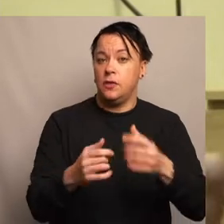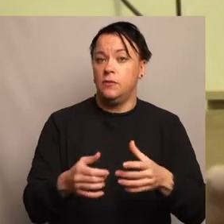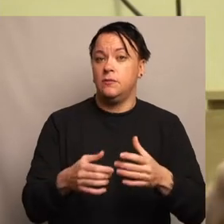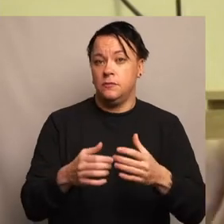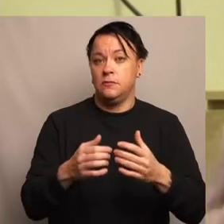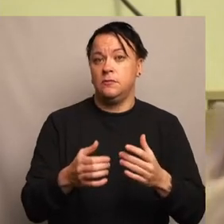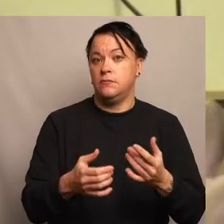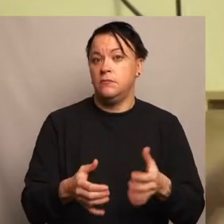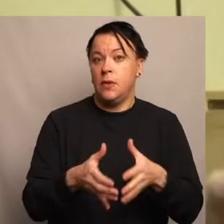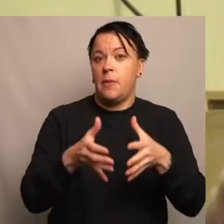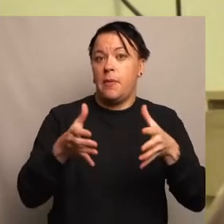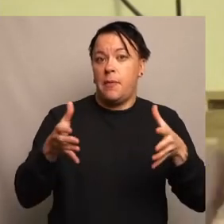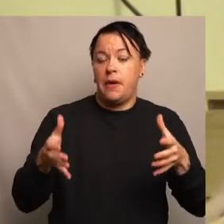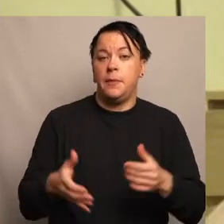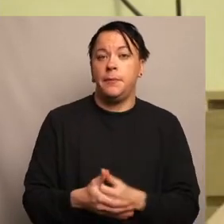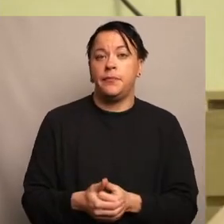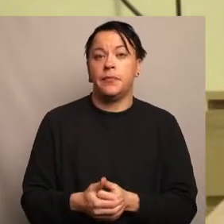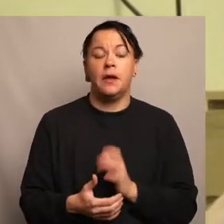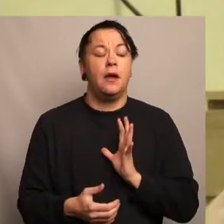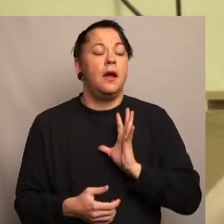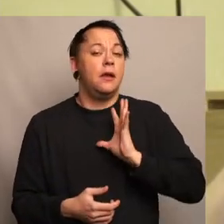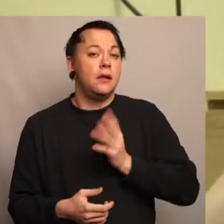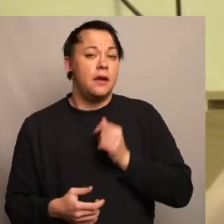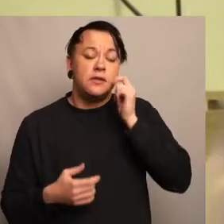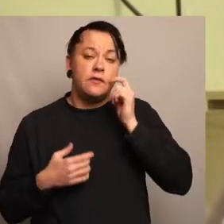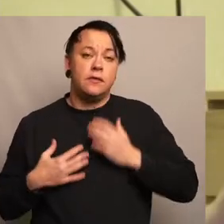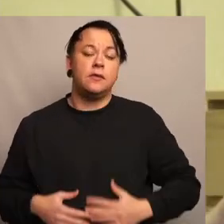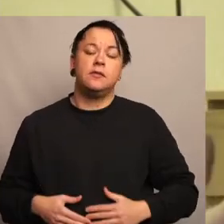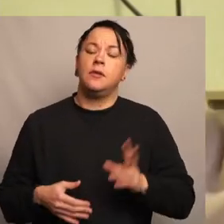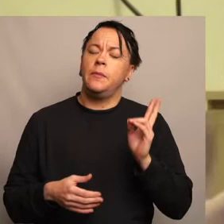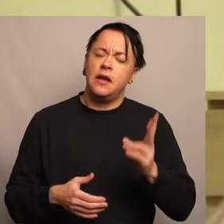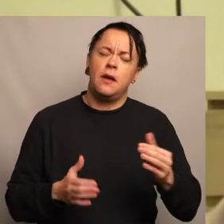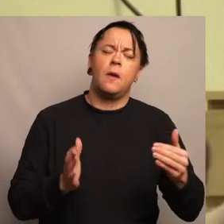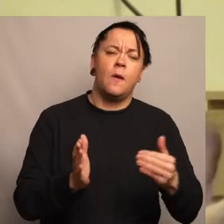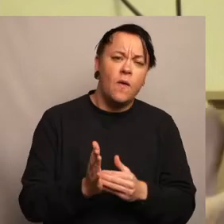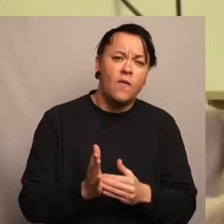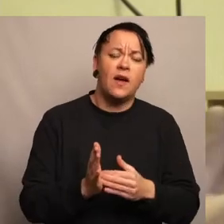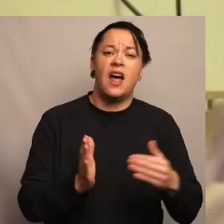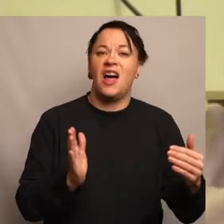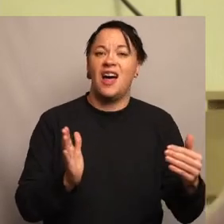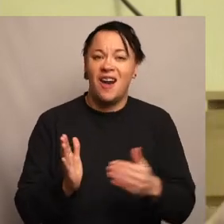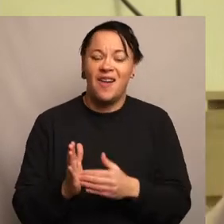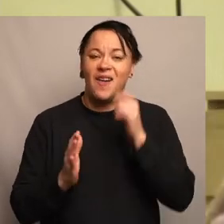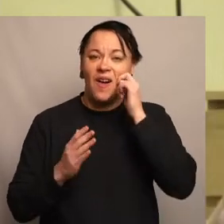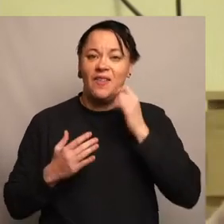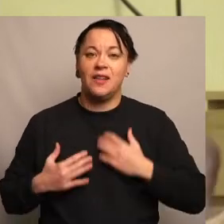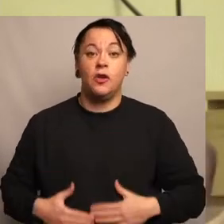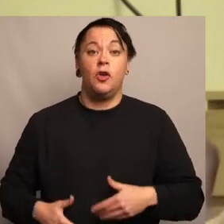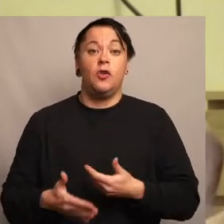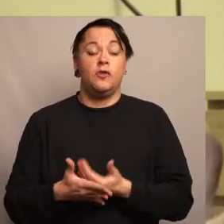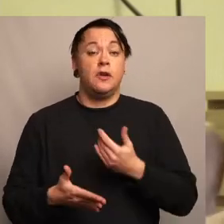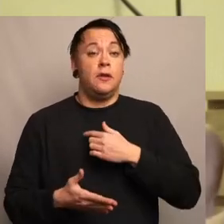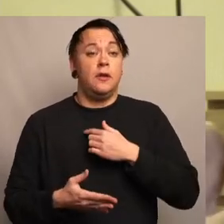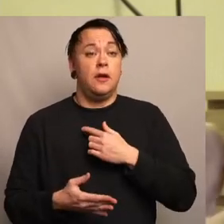a radical body. It's an incredibly radical body because it forces us to confront and grapple with